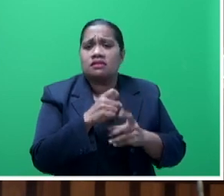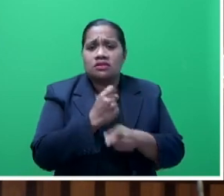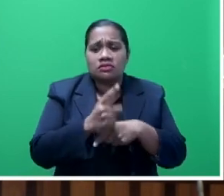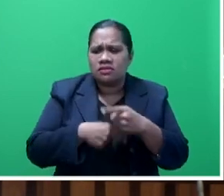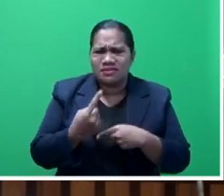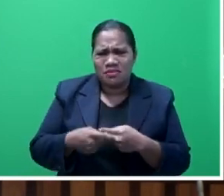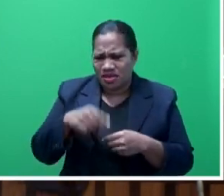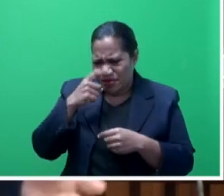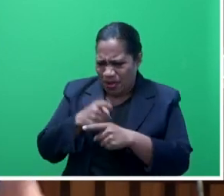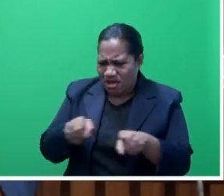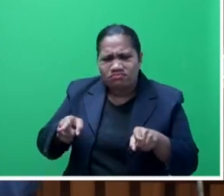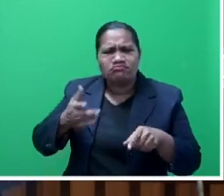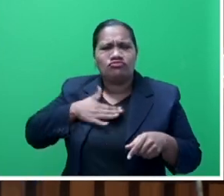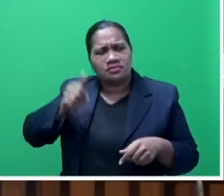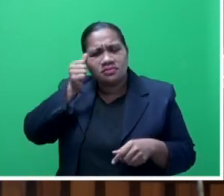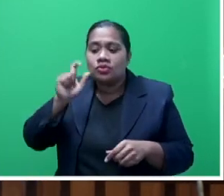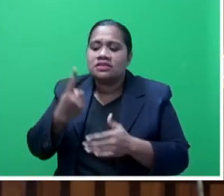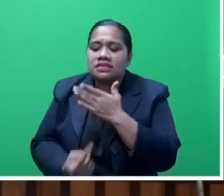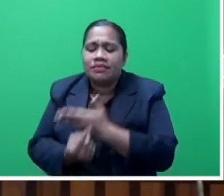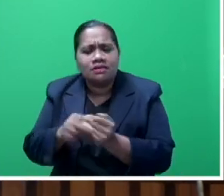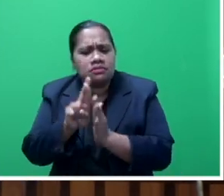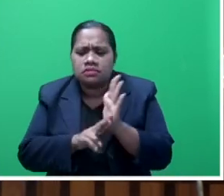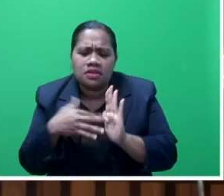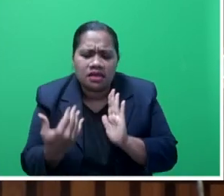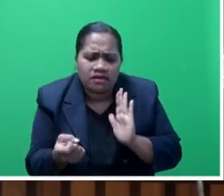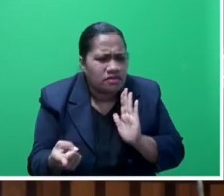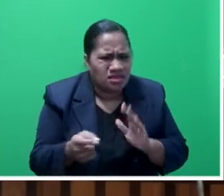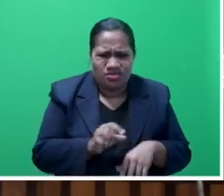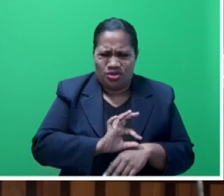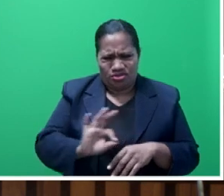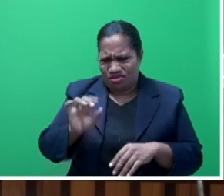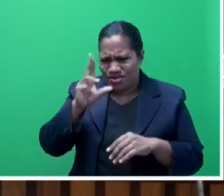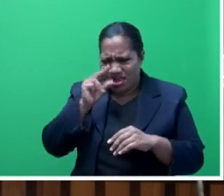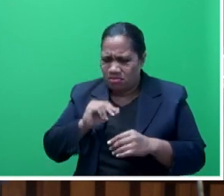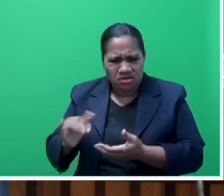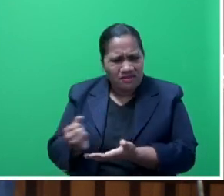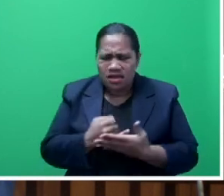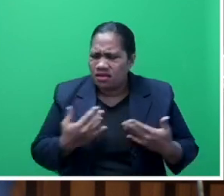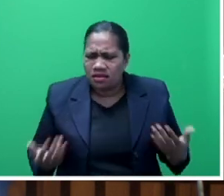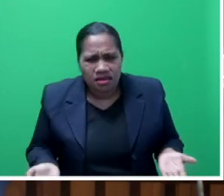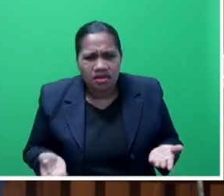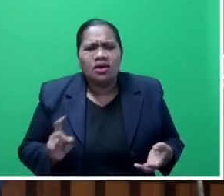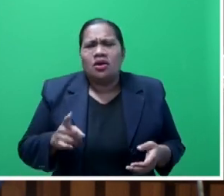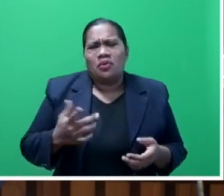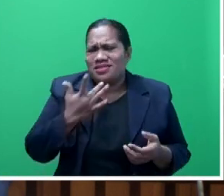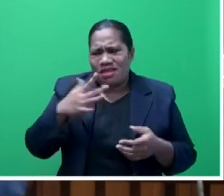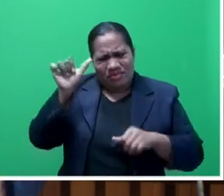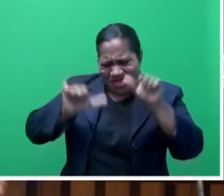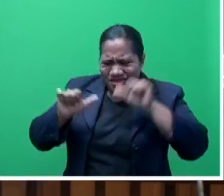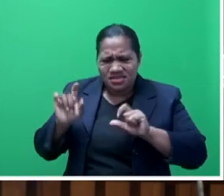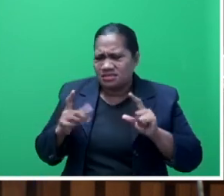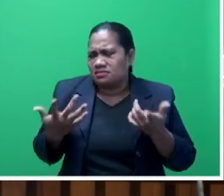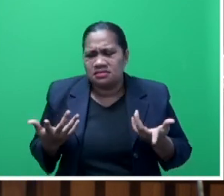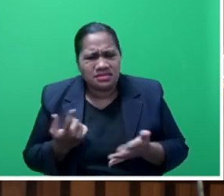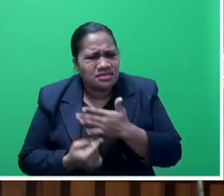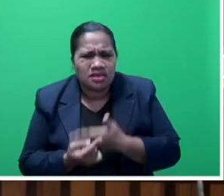happening. The regulations are there. They won't know. They won't be able to invest. It was kind of very perfunctory type of analysis that took place. It